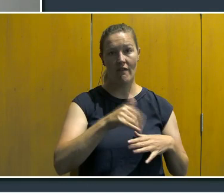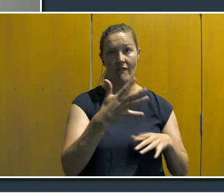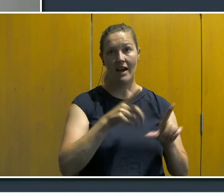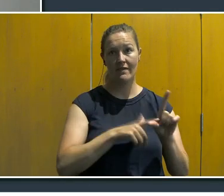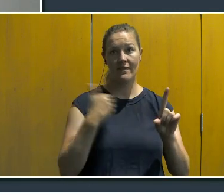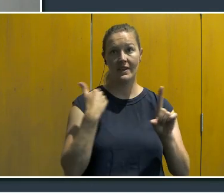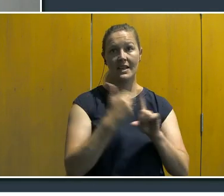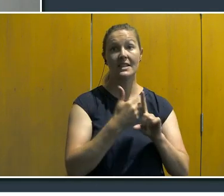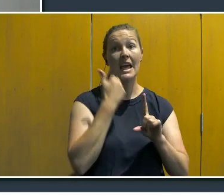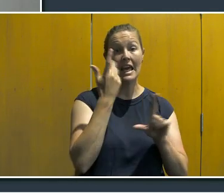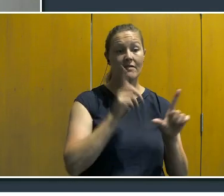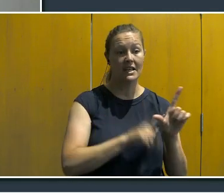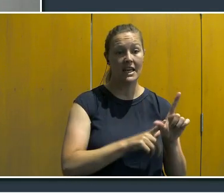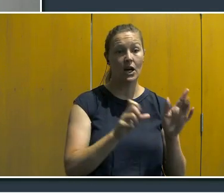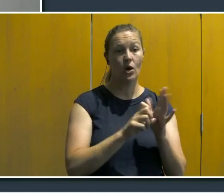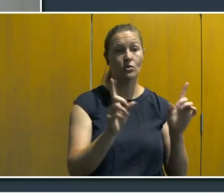to me per year are